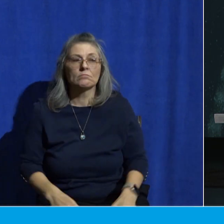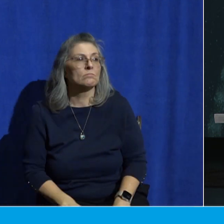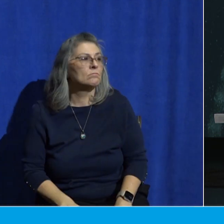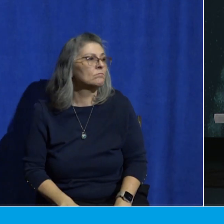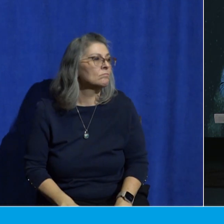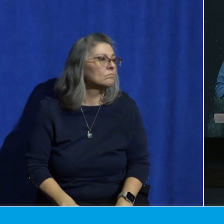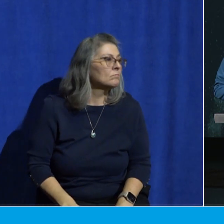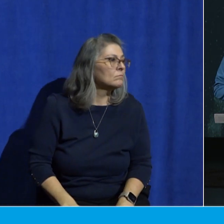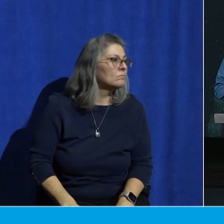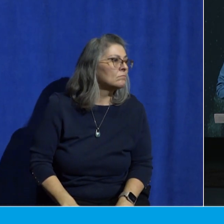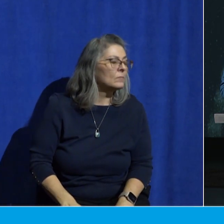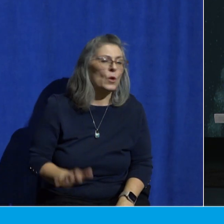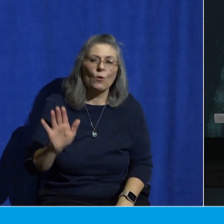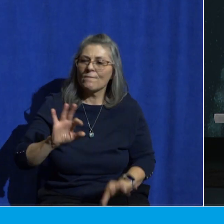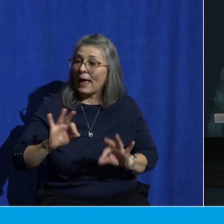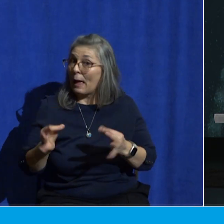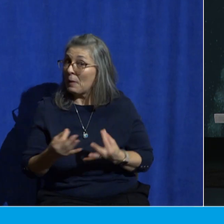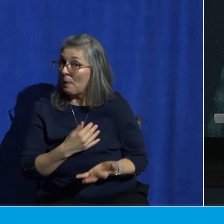members,